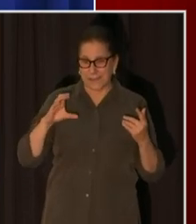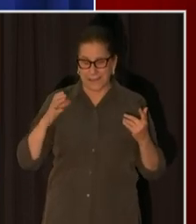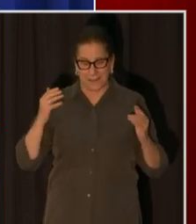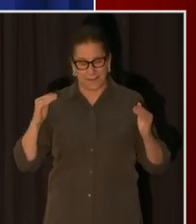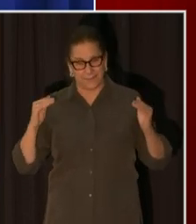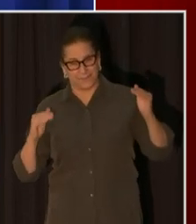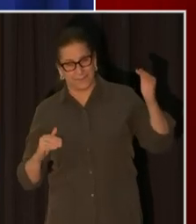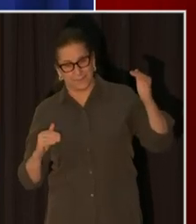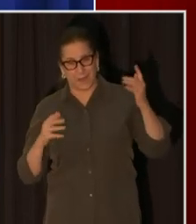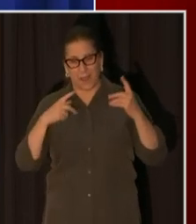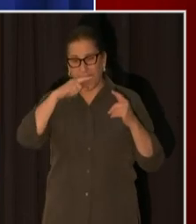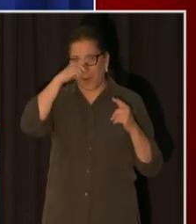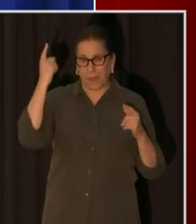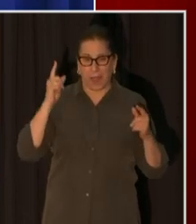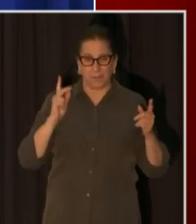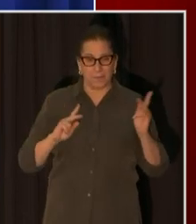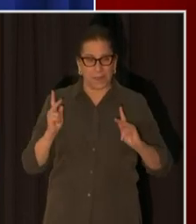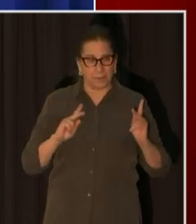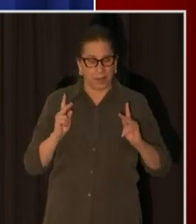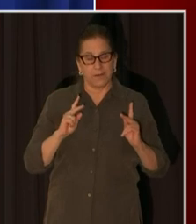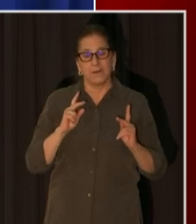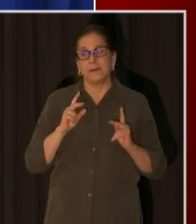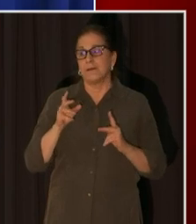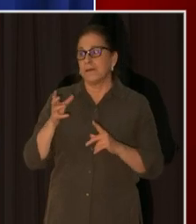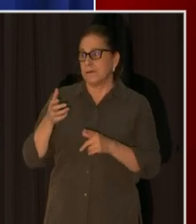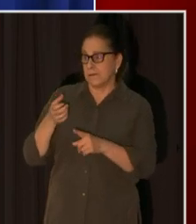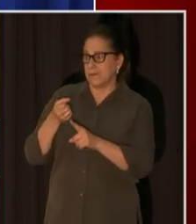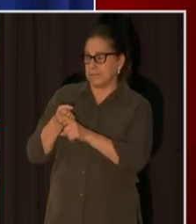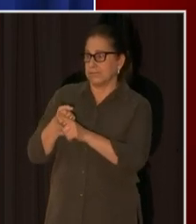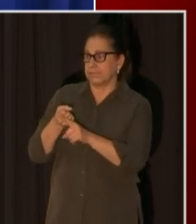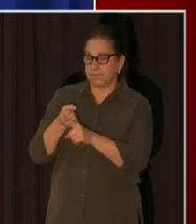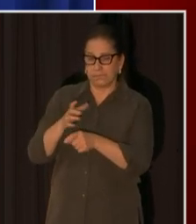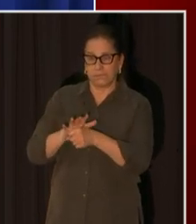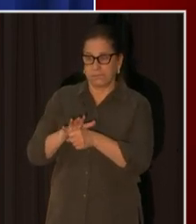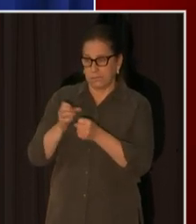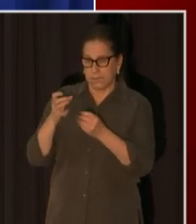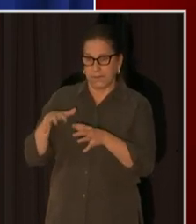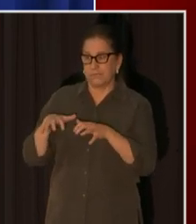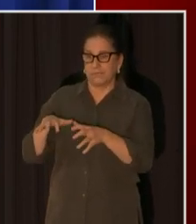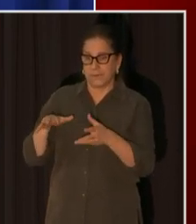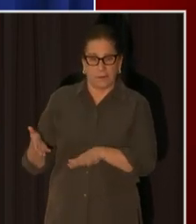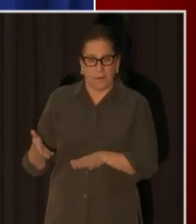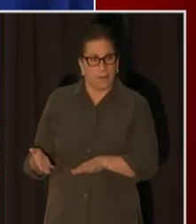deaths. COVID-19 exposed the vulnerabilities that housing